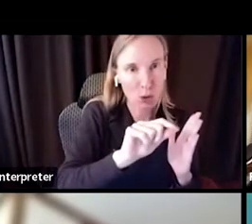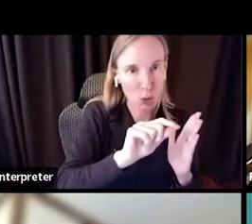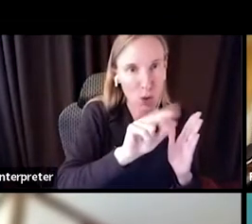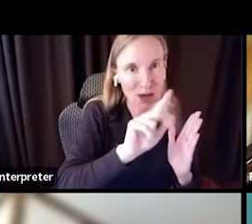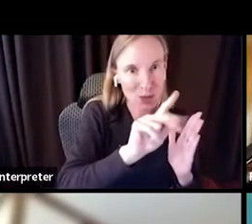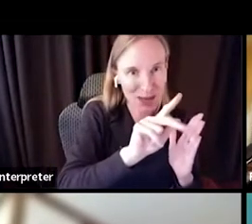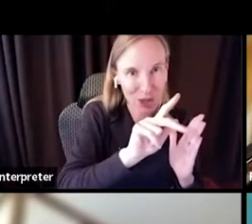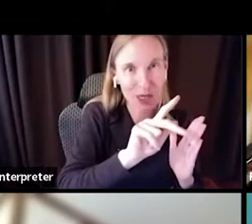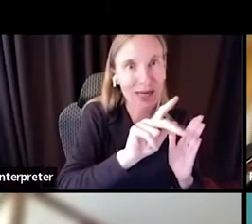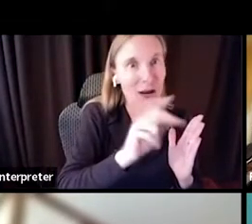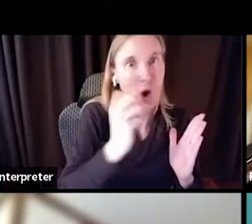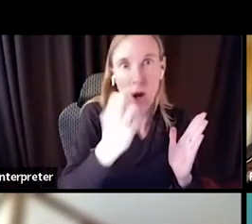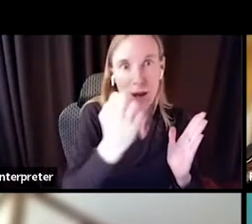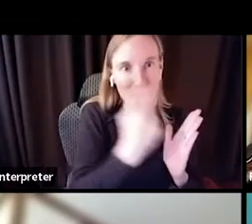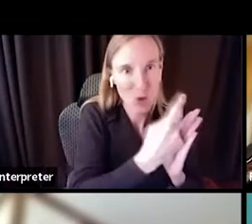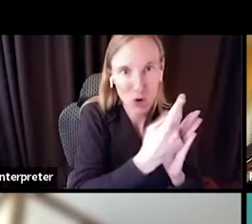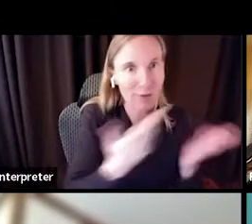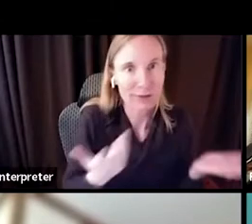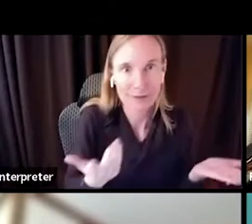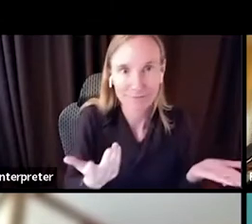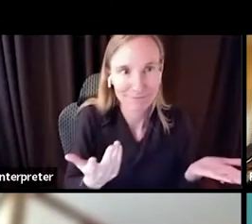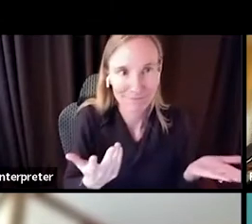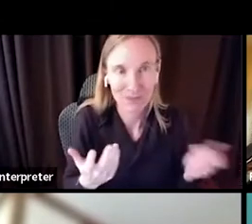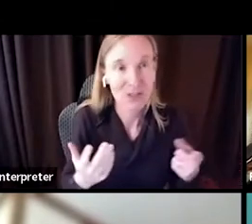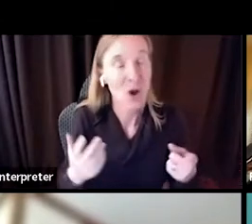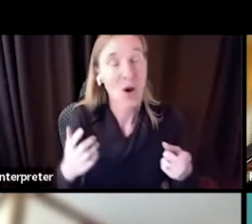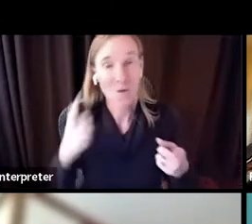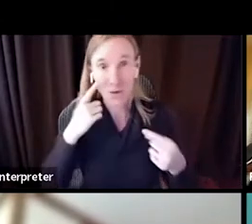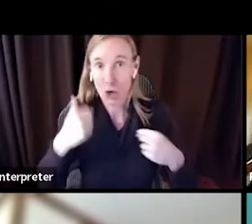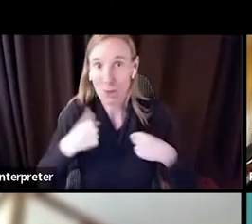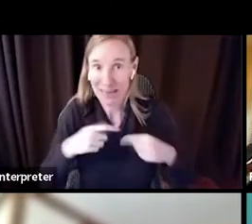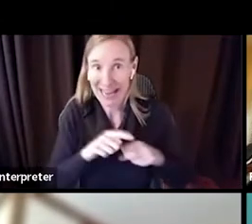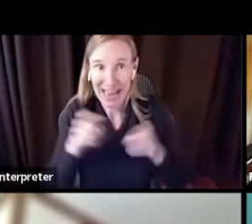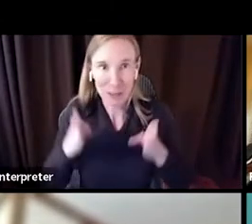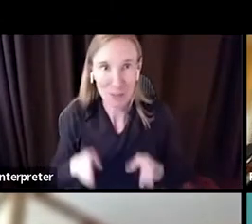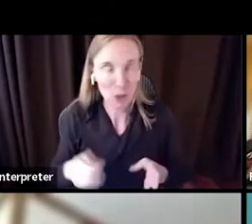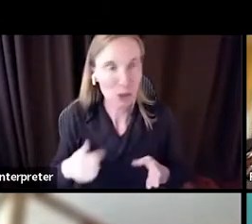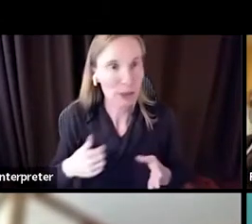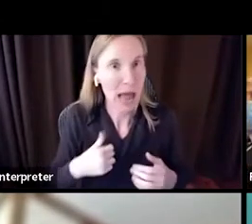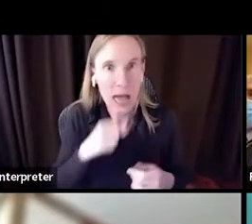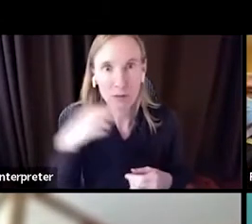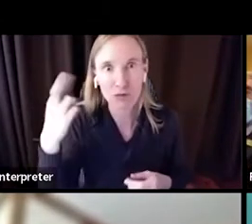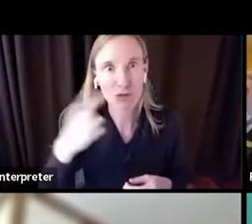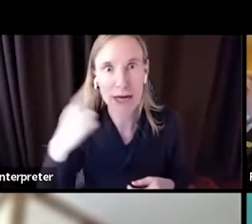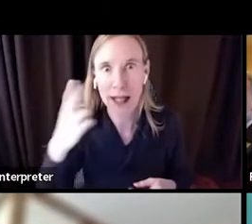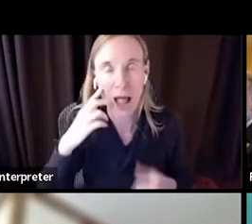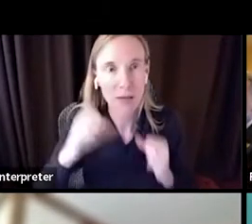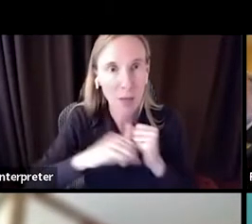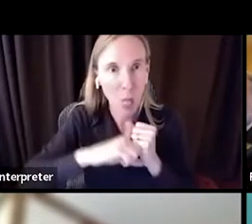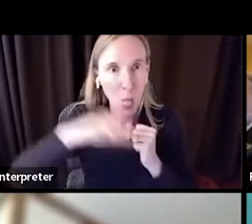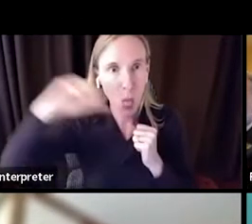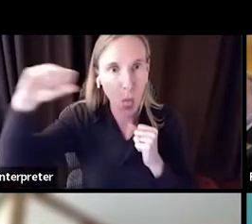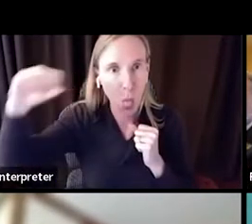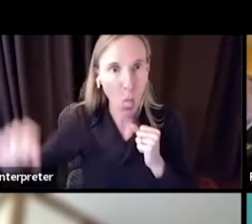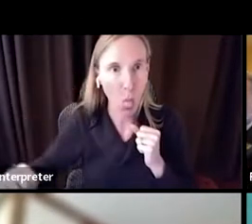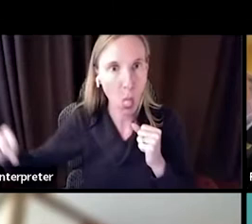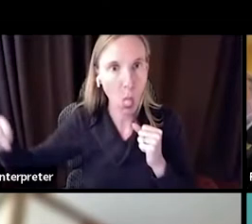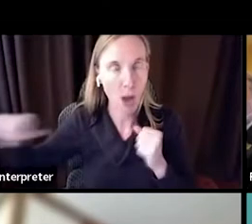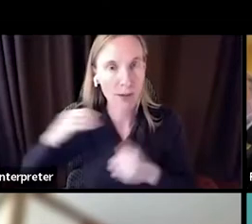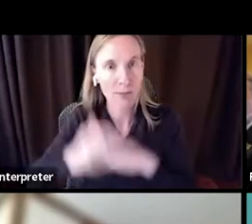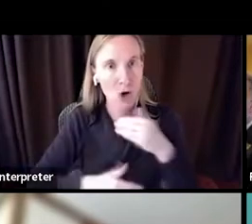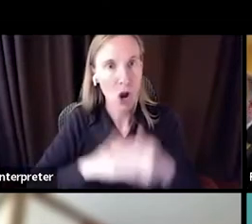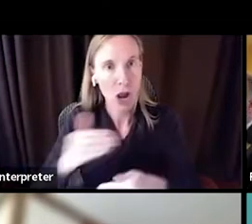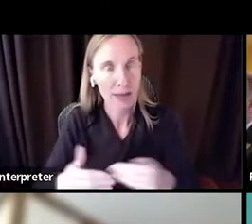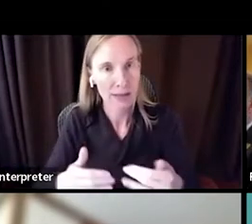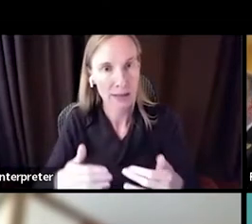changes, always find, at least I'll speak for myself, I know initially it was like I couldn't believe how far in